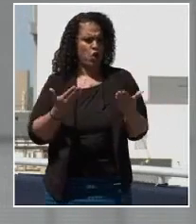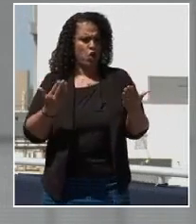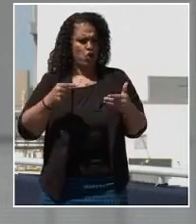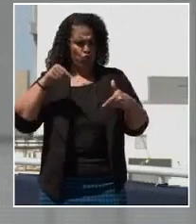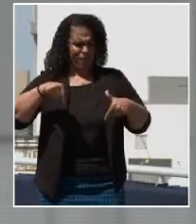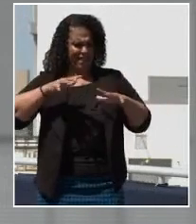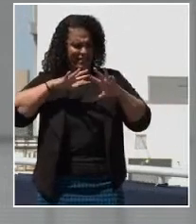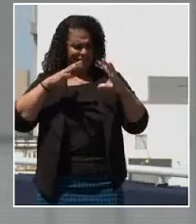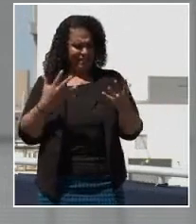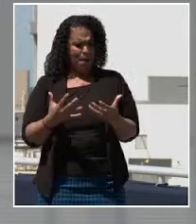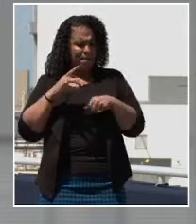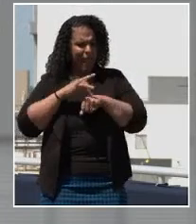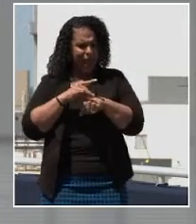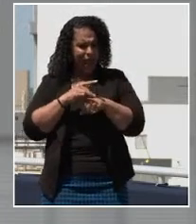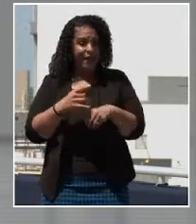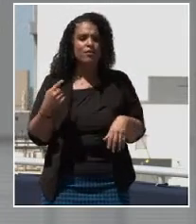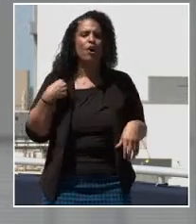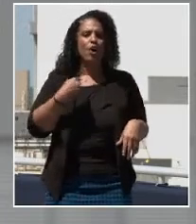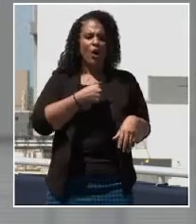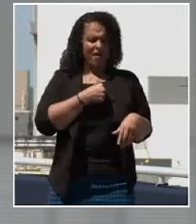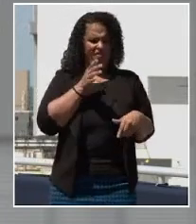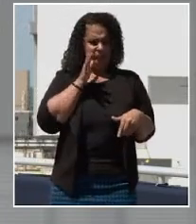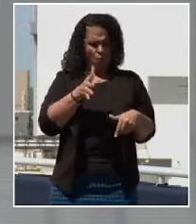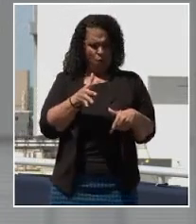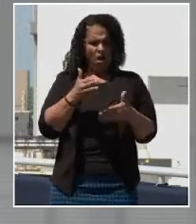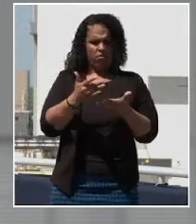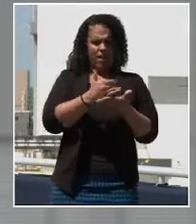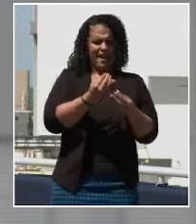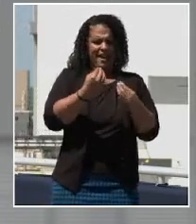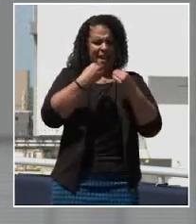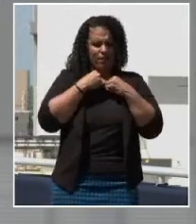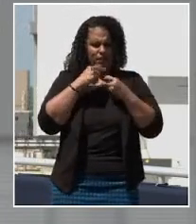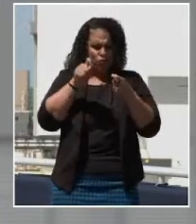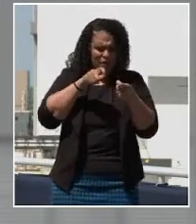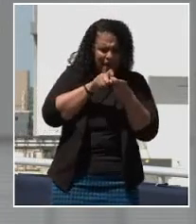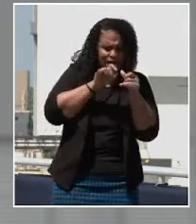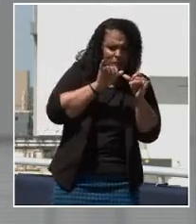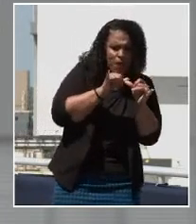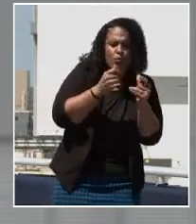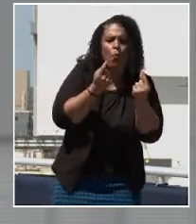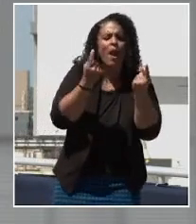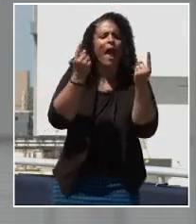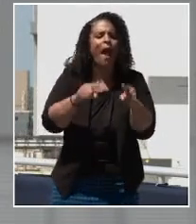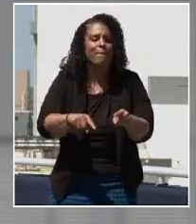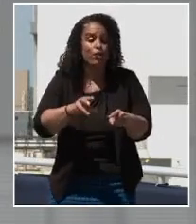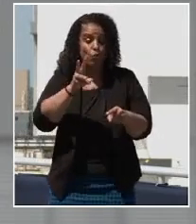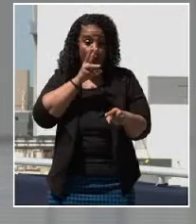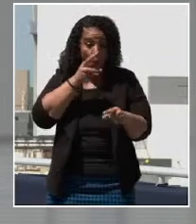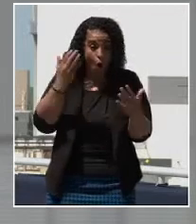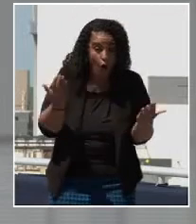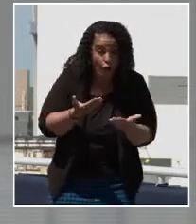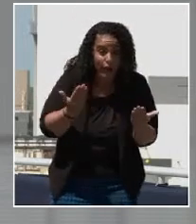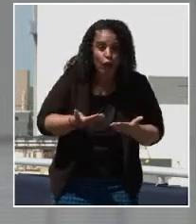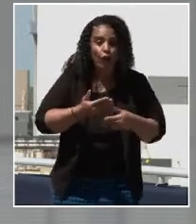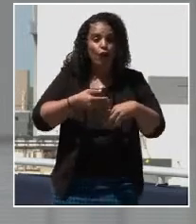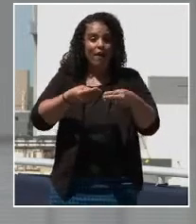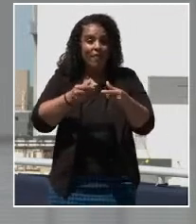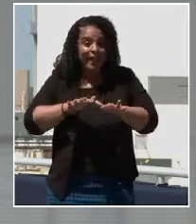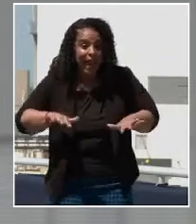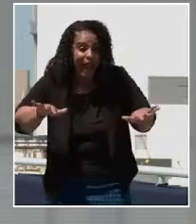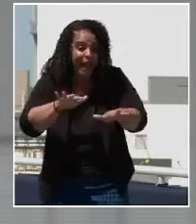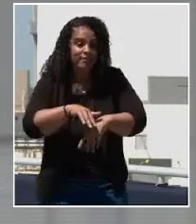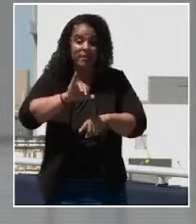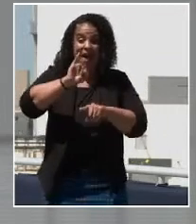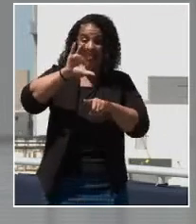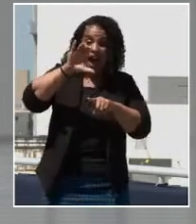planet and that will look and give us the precise measurements on what's happening to the water to the land to